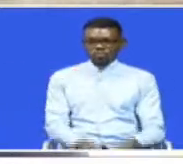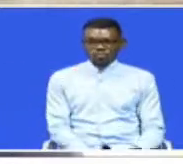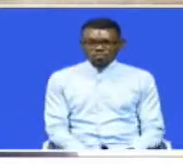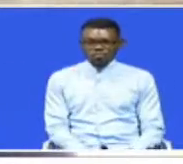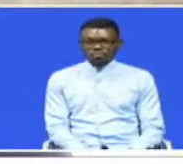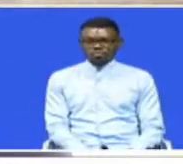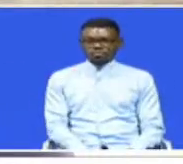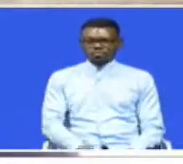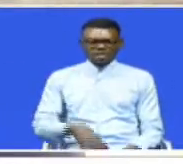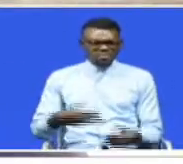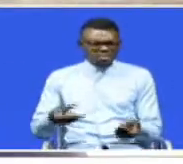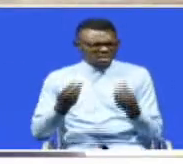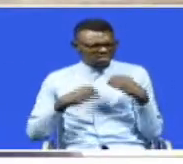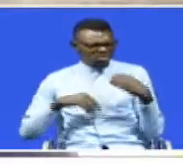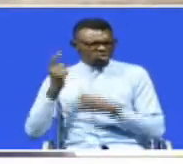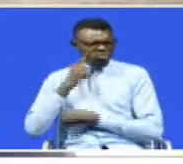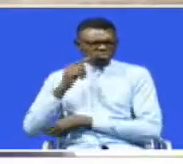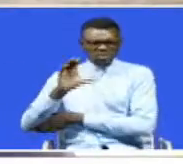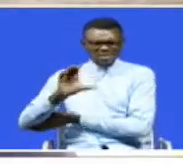whatever